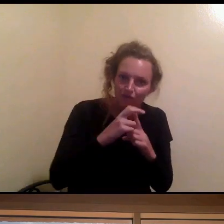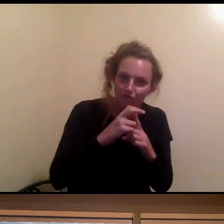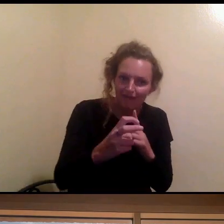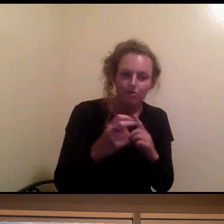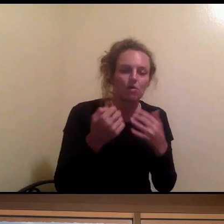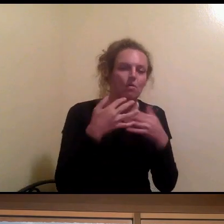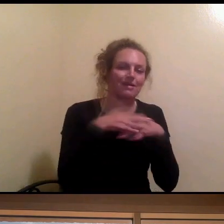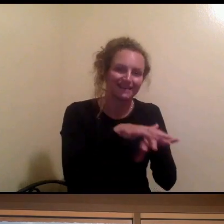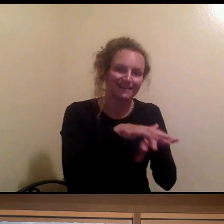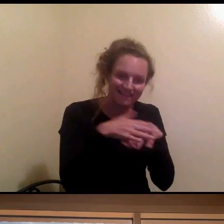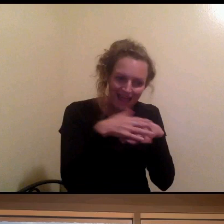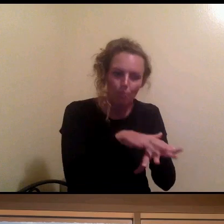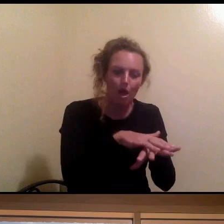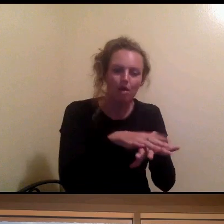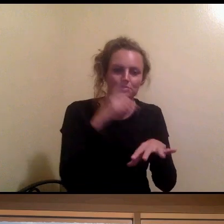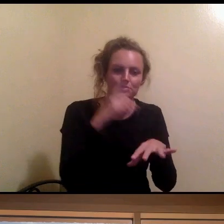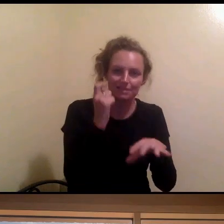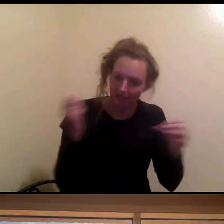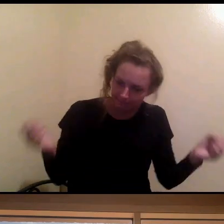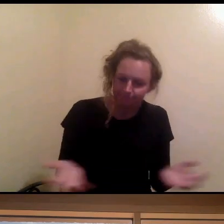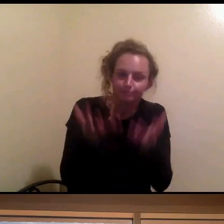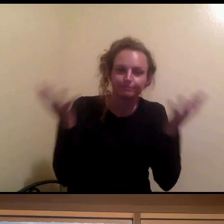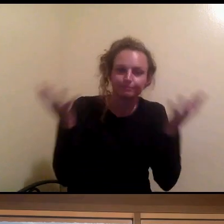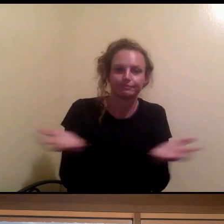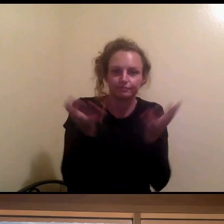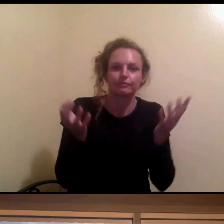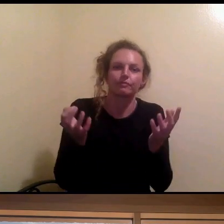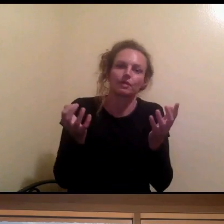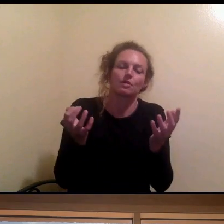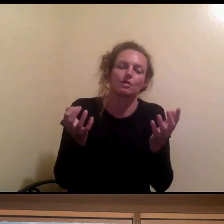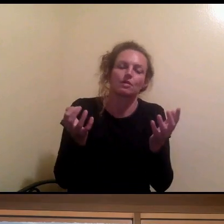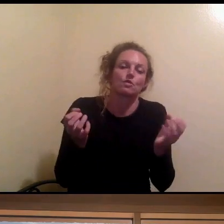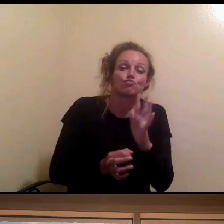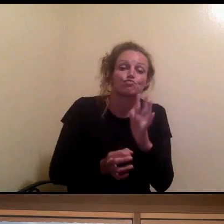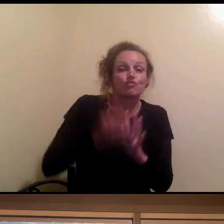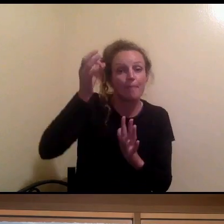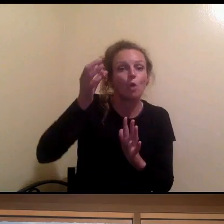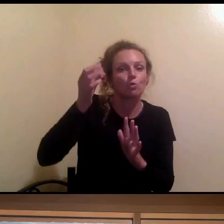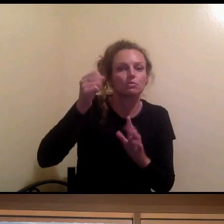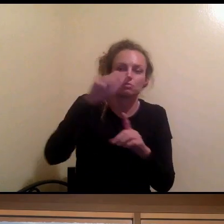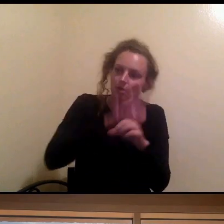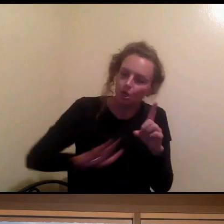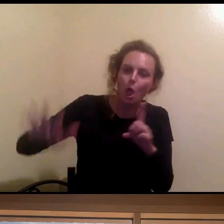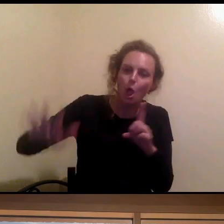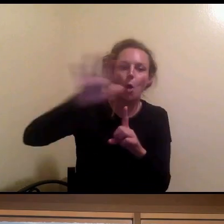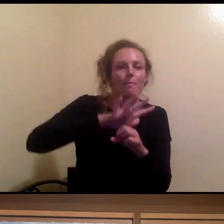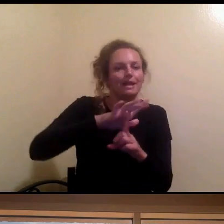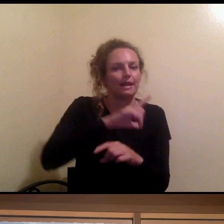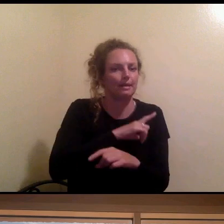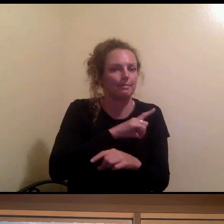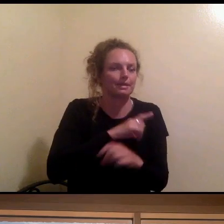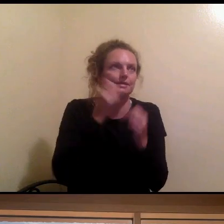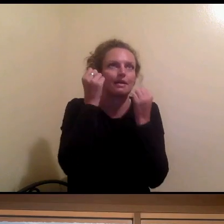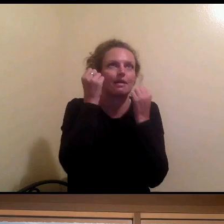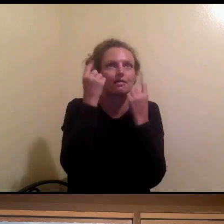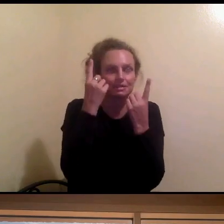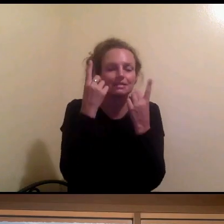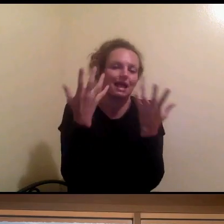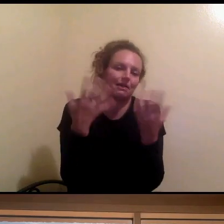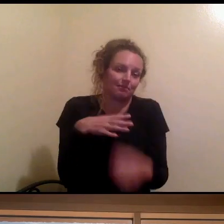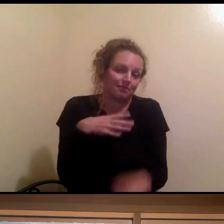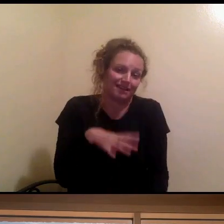globally because they love the concept they see and they understand the need for it. Some of the world's largest associations in the space that have joined